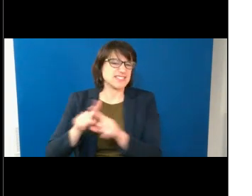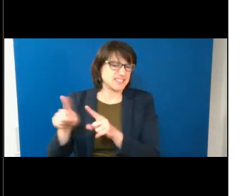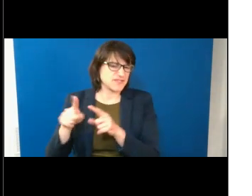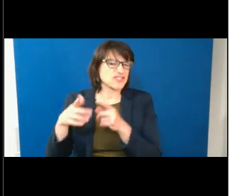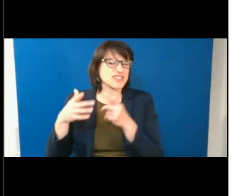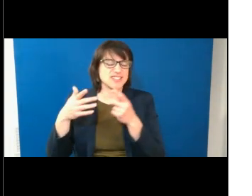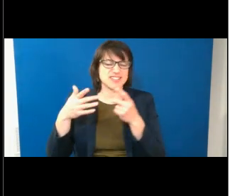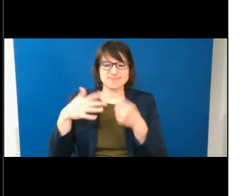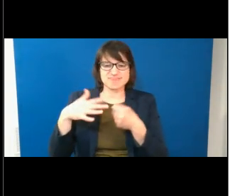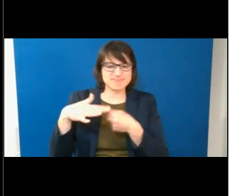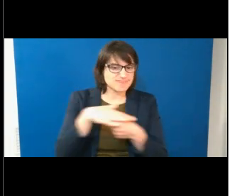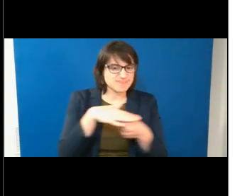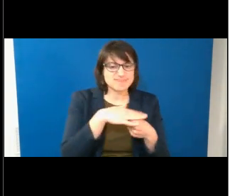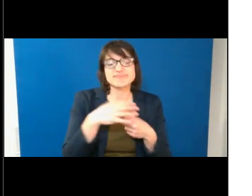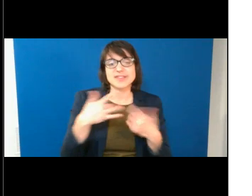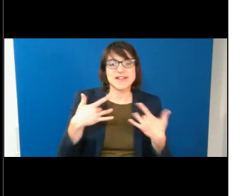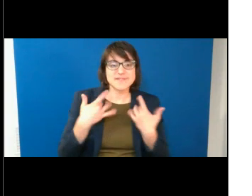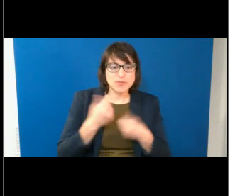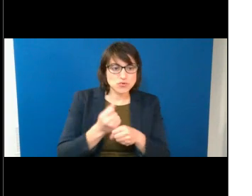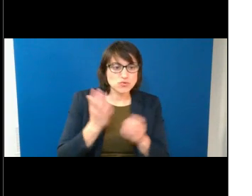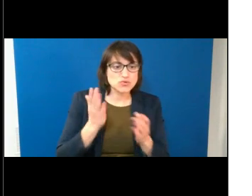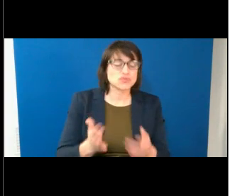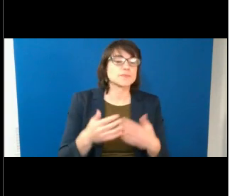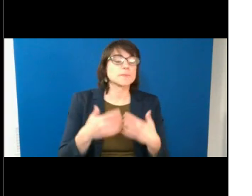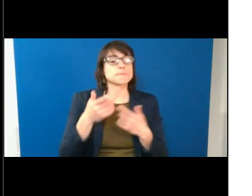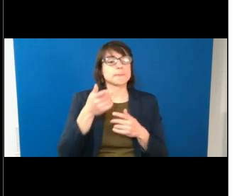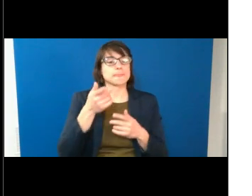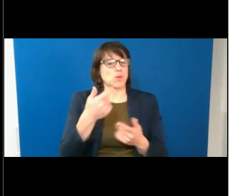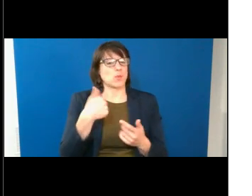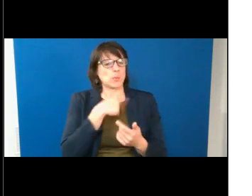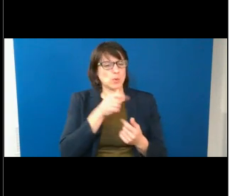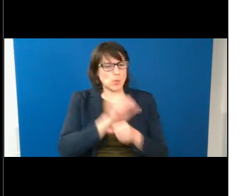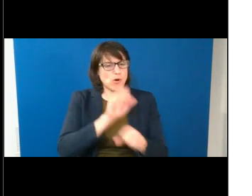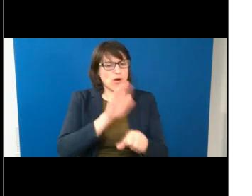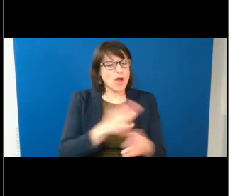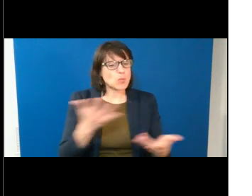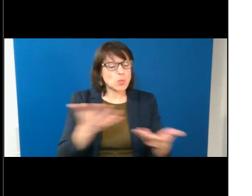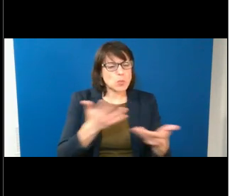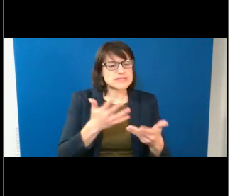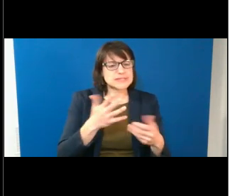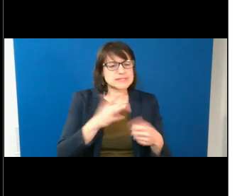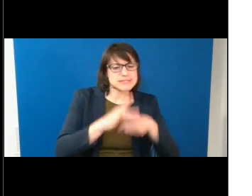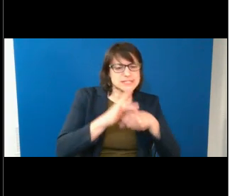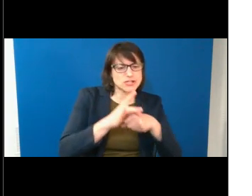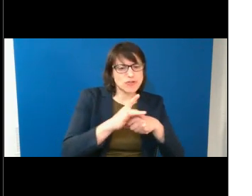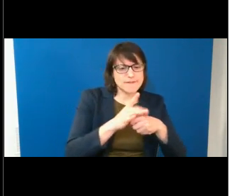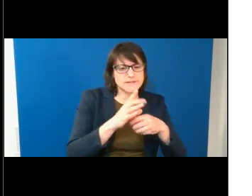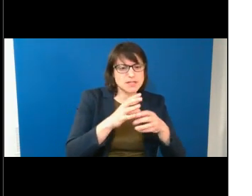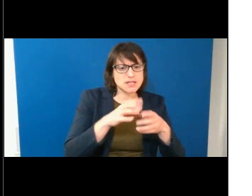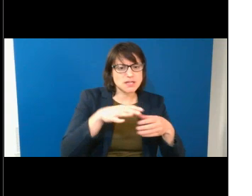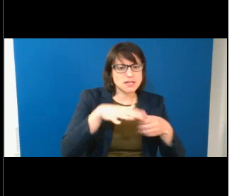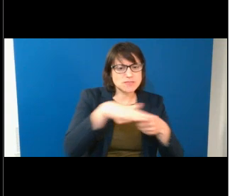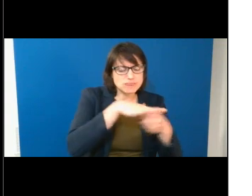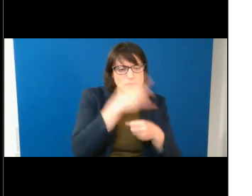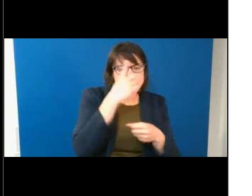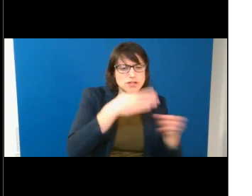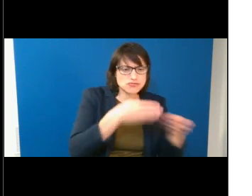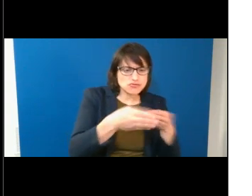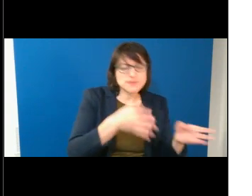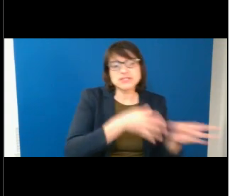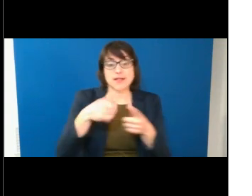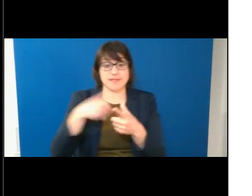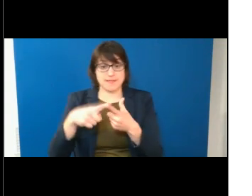cost or budget is, what's the geographic scope of their services. And from these 2 workshops, we'll put together potential partnerships based on who matches up from